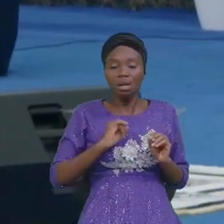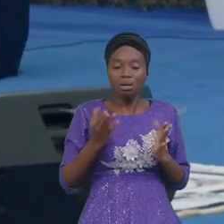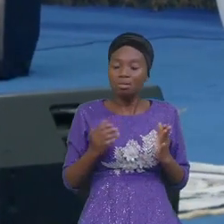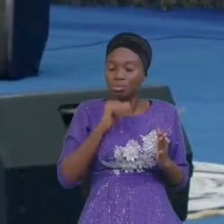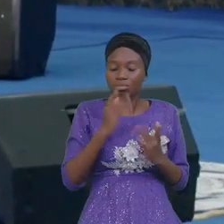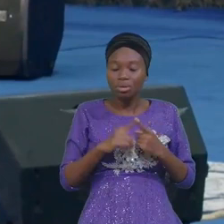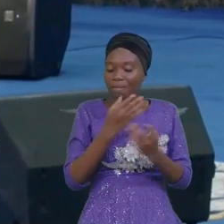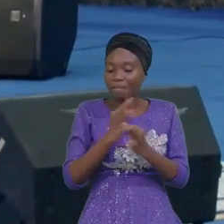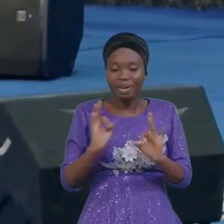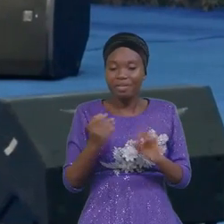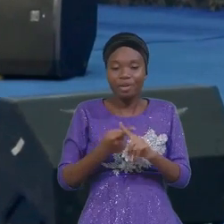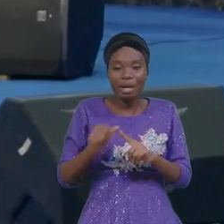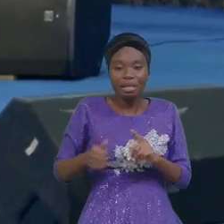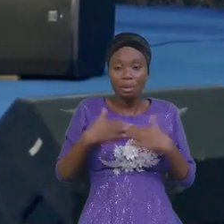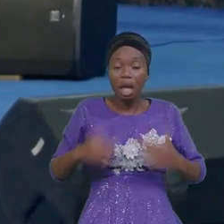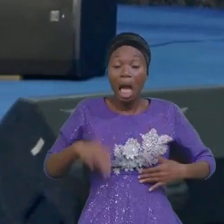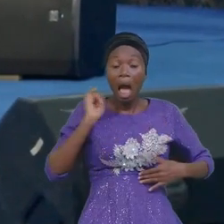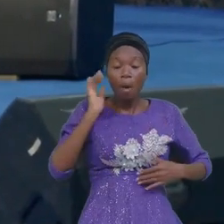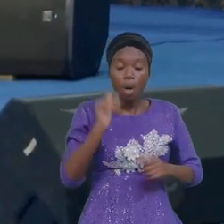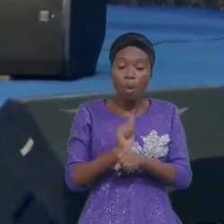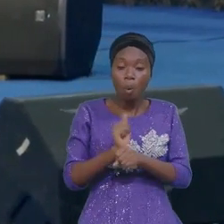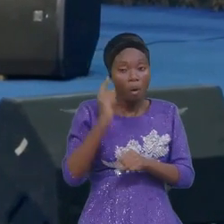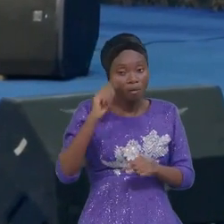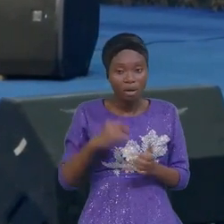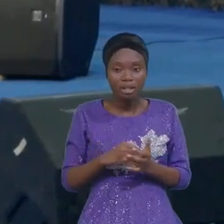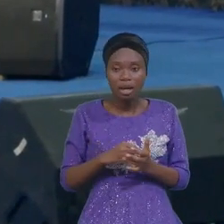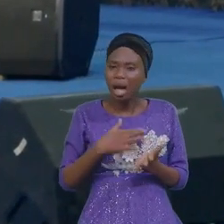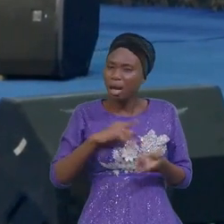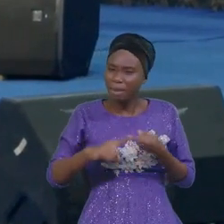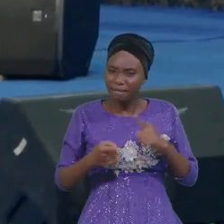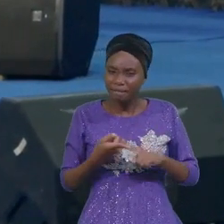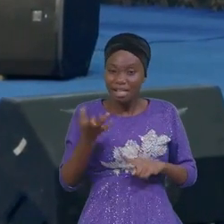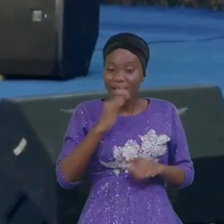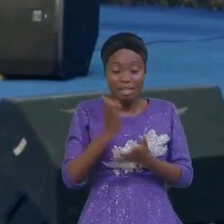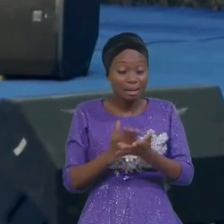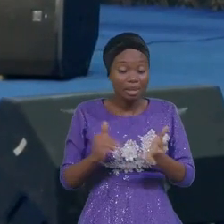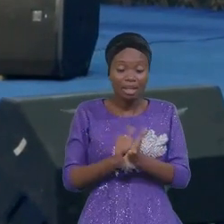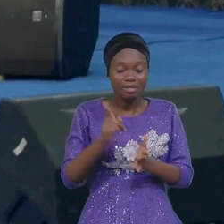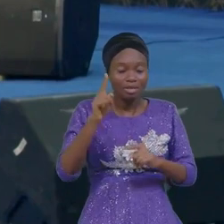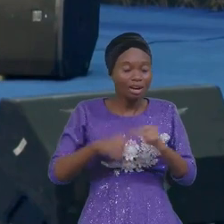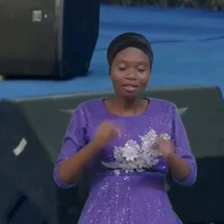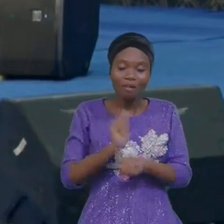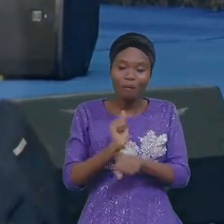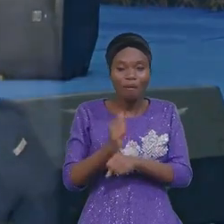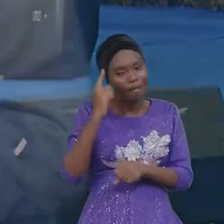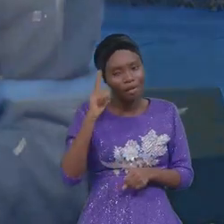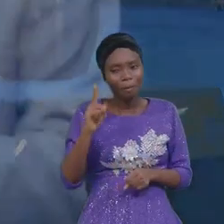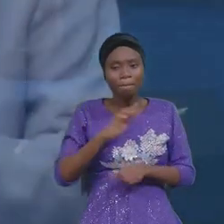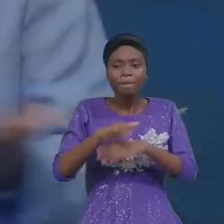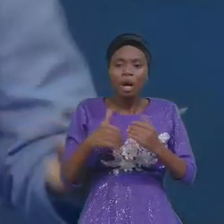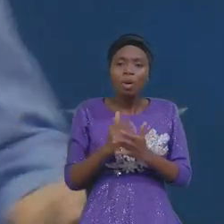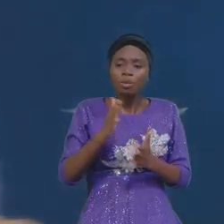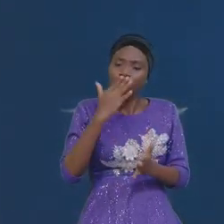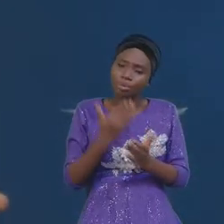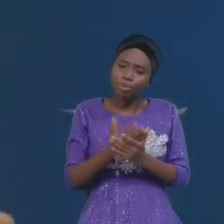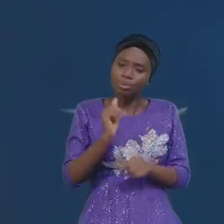anybody. I will work for it. My friend, there's something you cannot work for. All your good works, they like